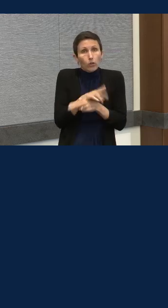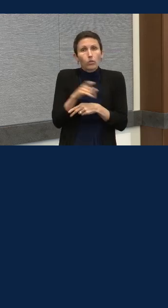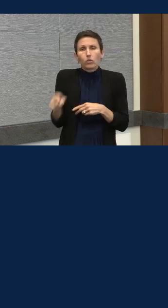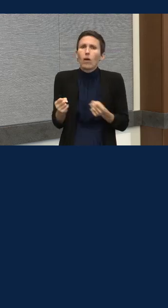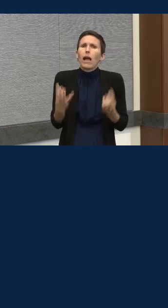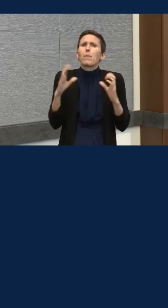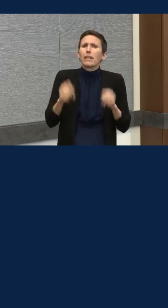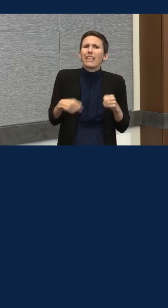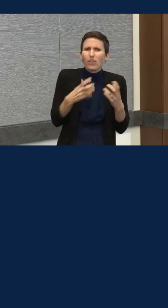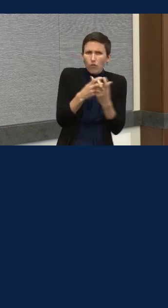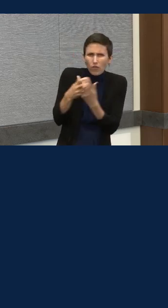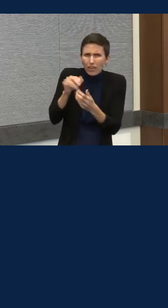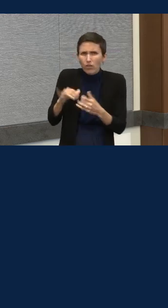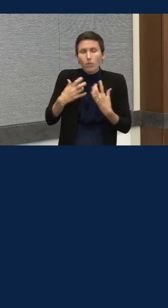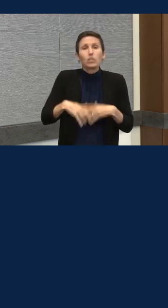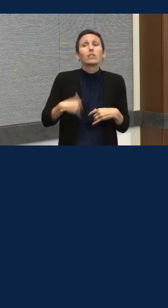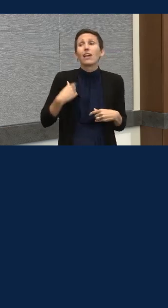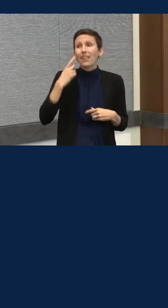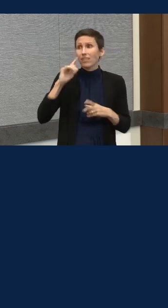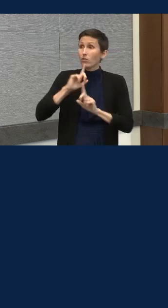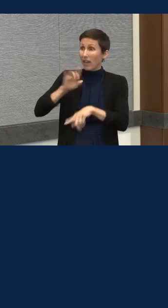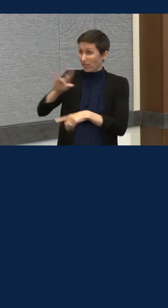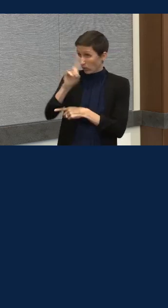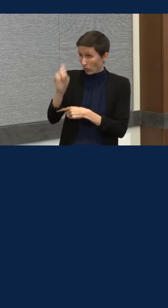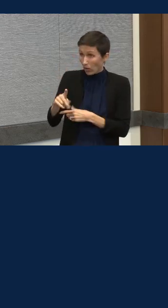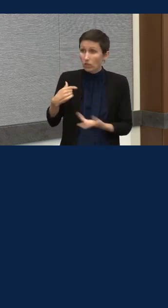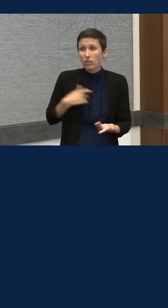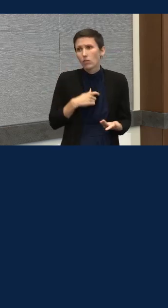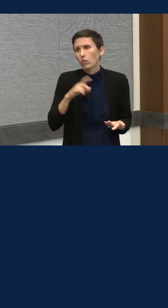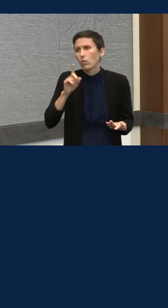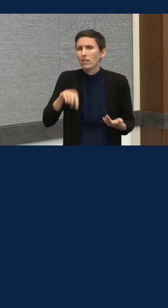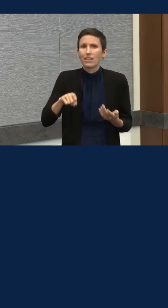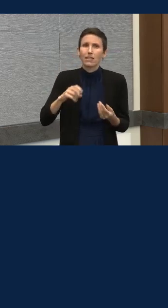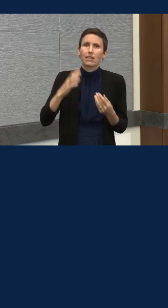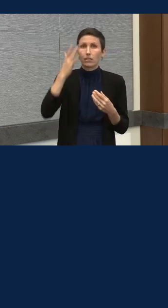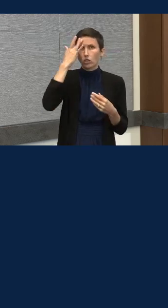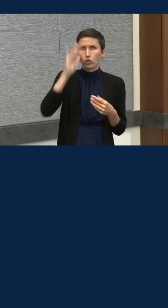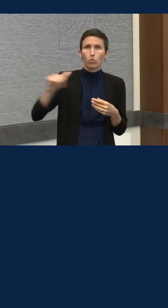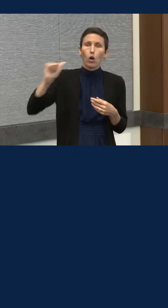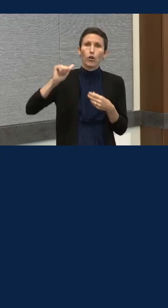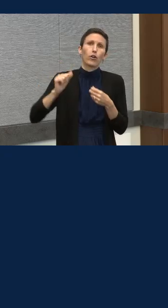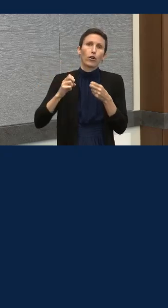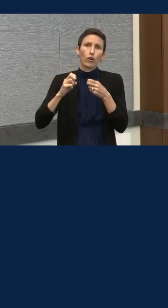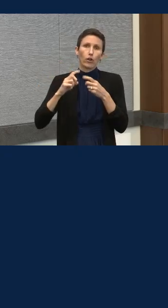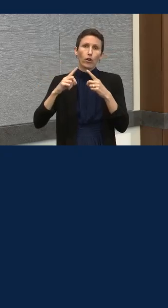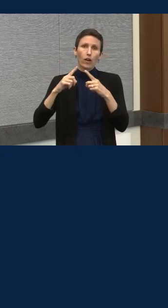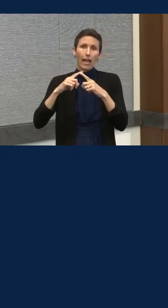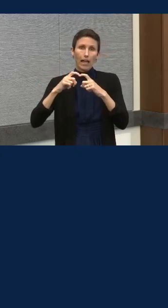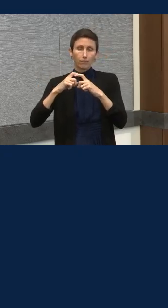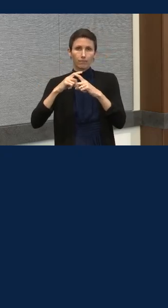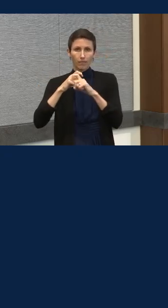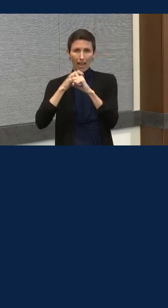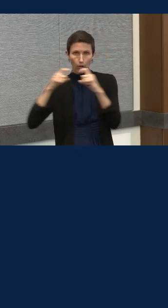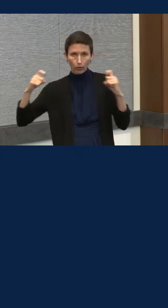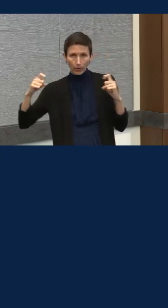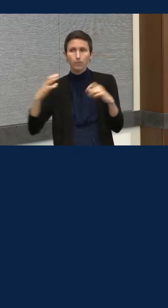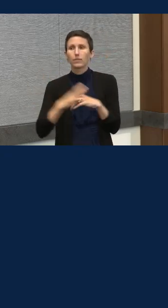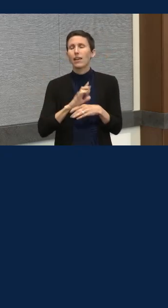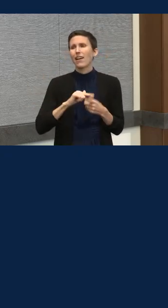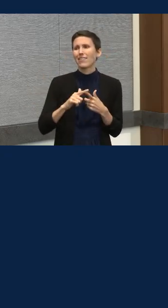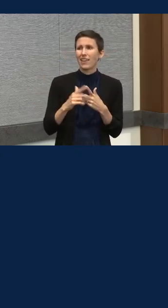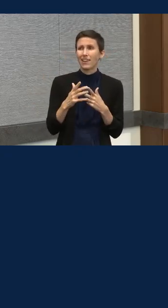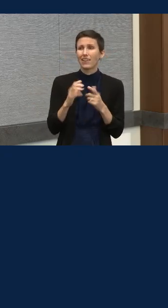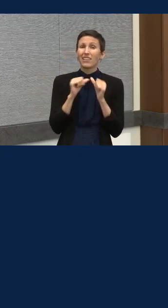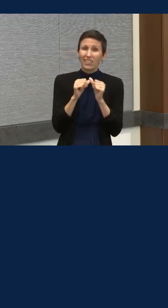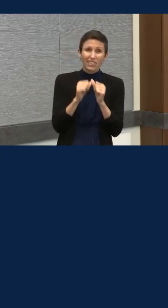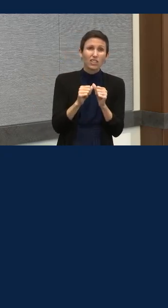So I think we need, to answer your question, we need smarter algorithms and probably continued advances